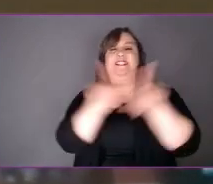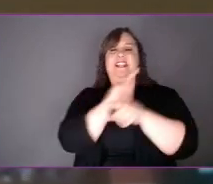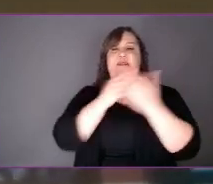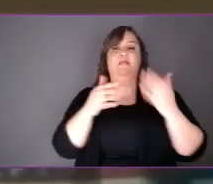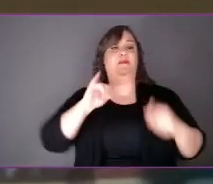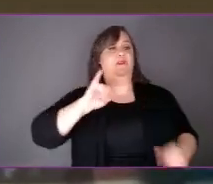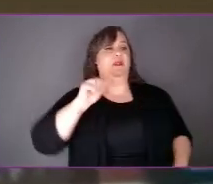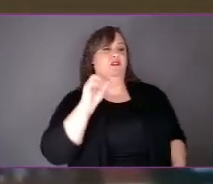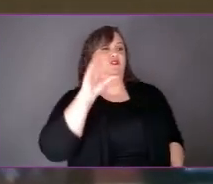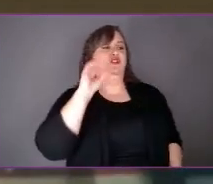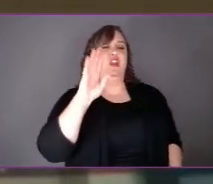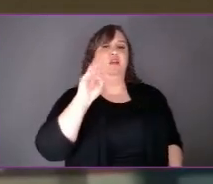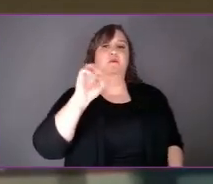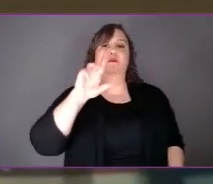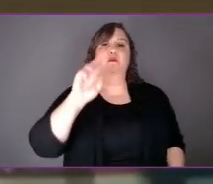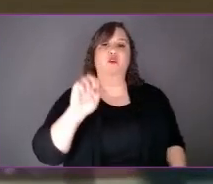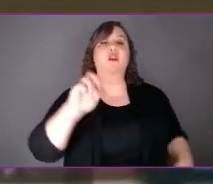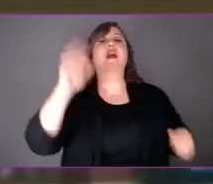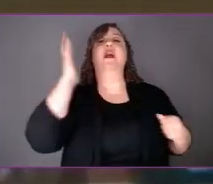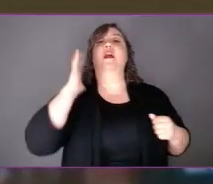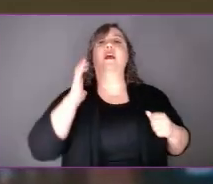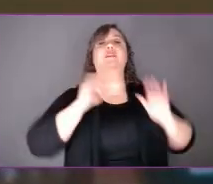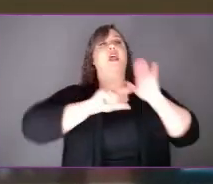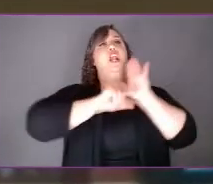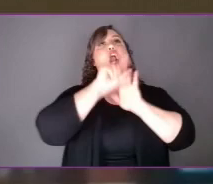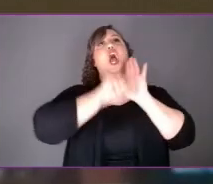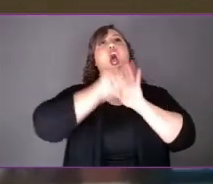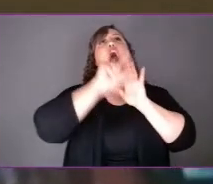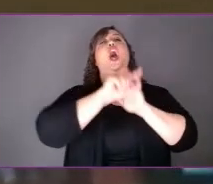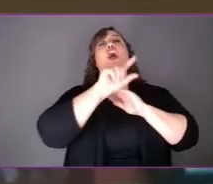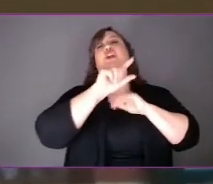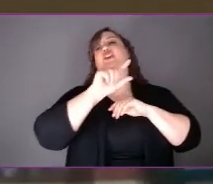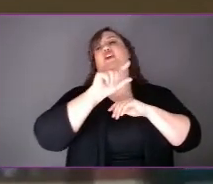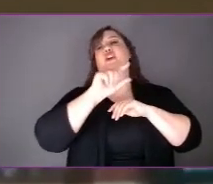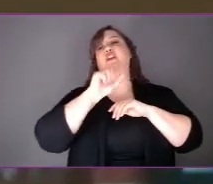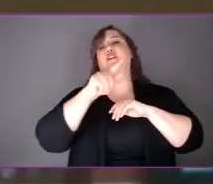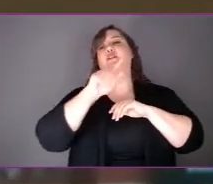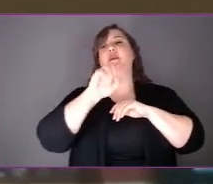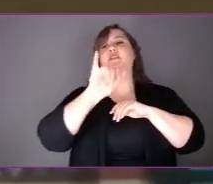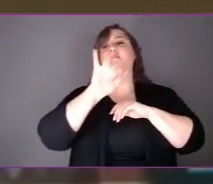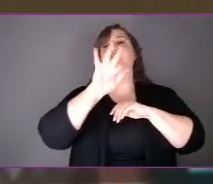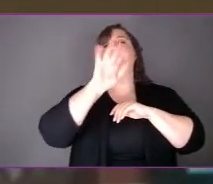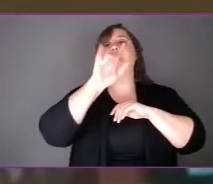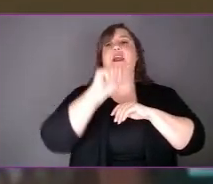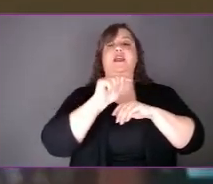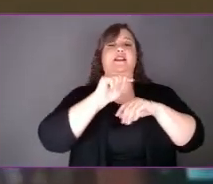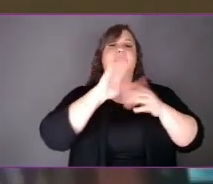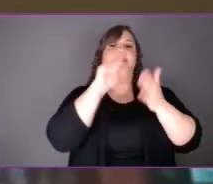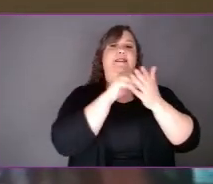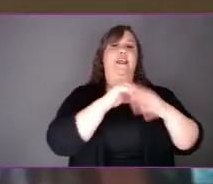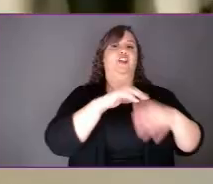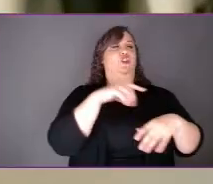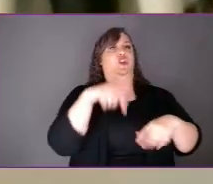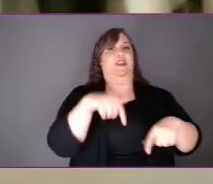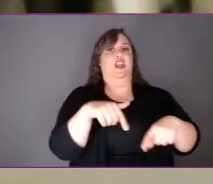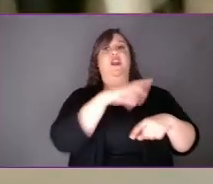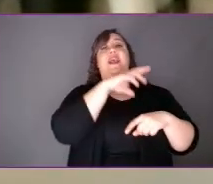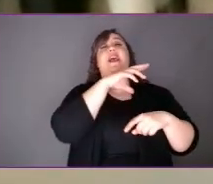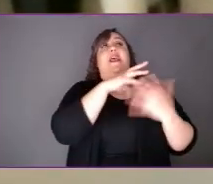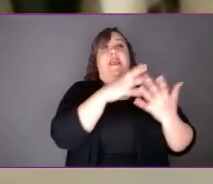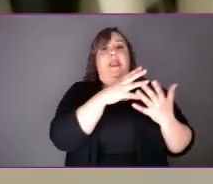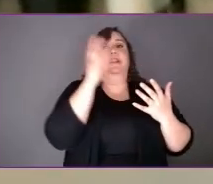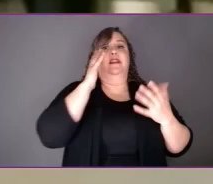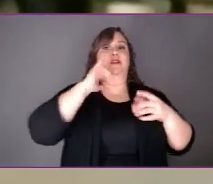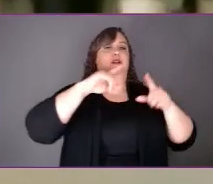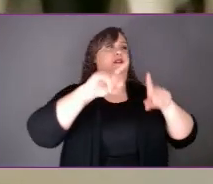was an intern at NASA's Goddard Space Flight Center, but now I work here full-time as a flight controller in the Mission Control Center in Houston, Texas. Hi, my